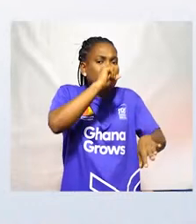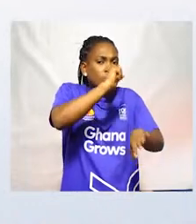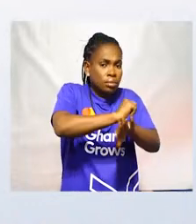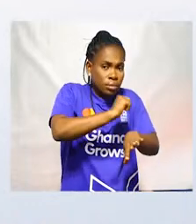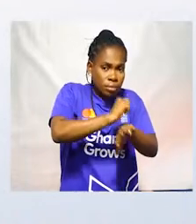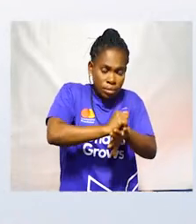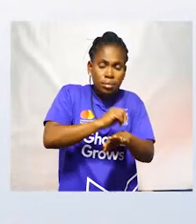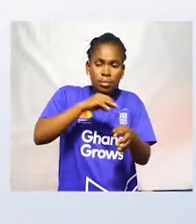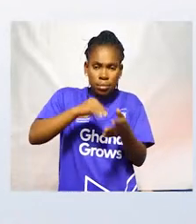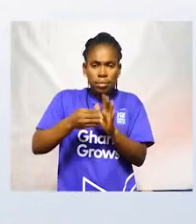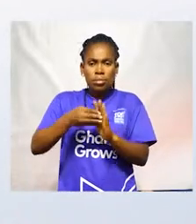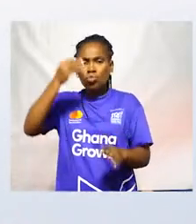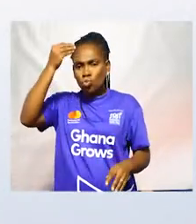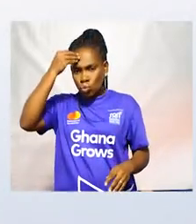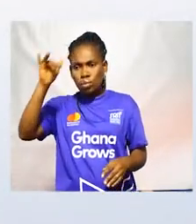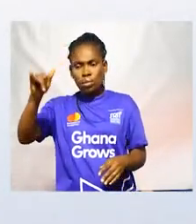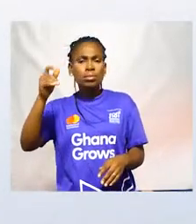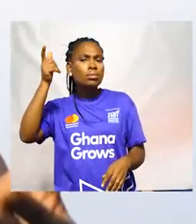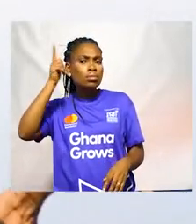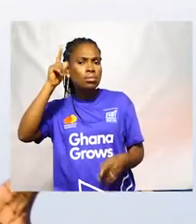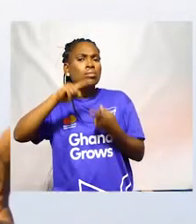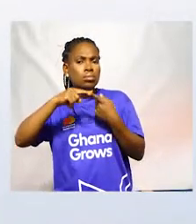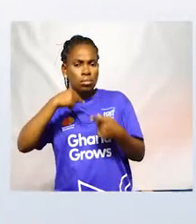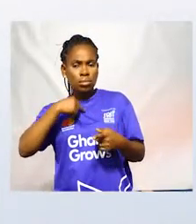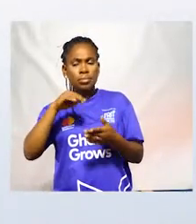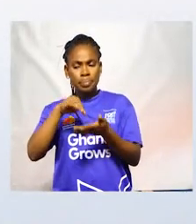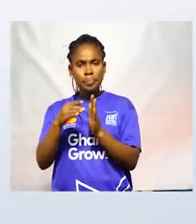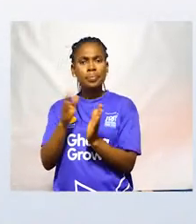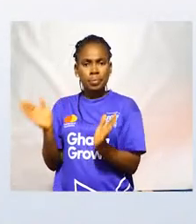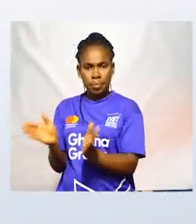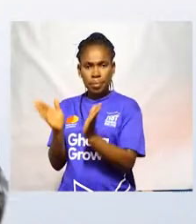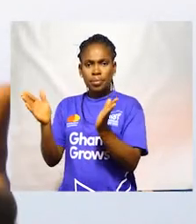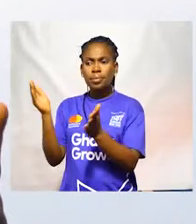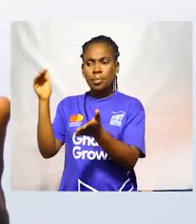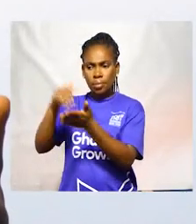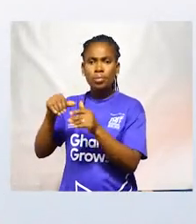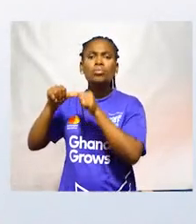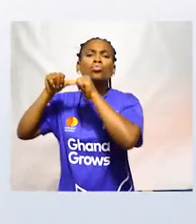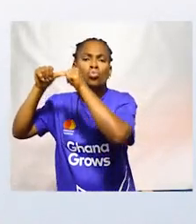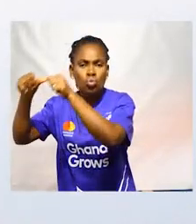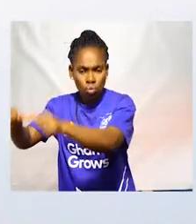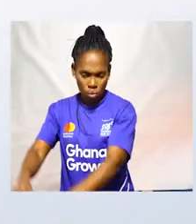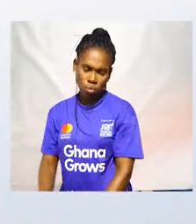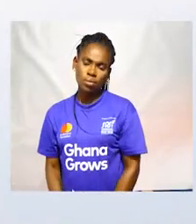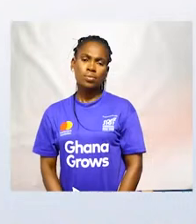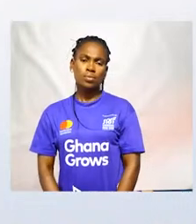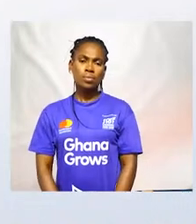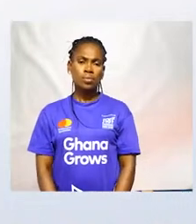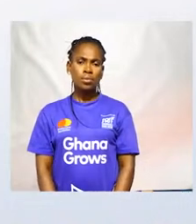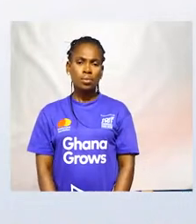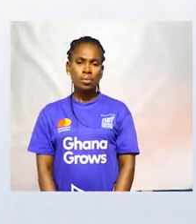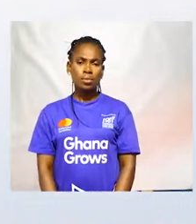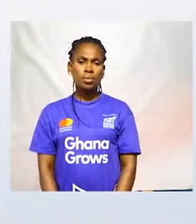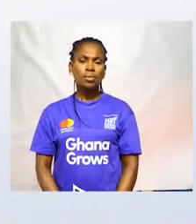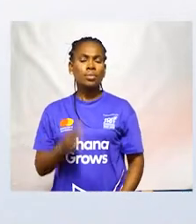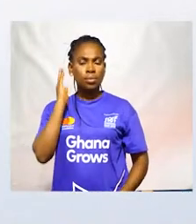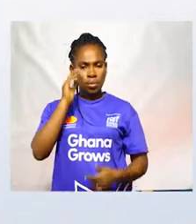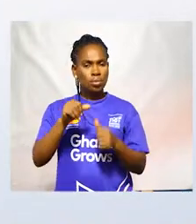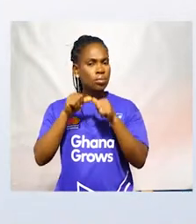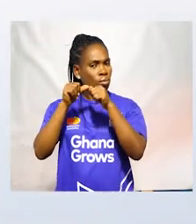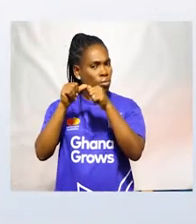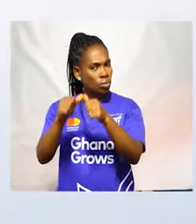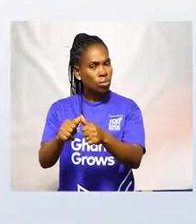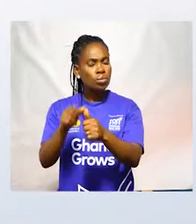and this is the result. That will encourage you the next time I come to you to still give me whatever